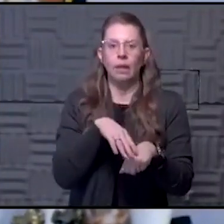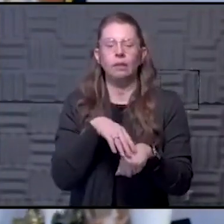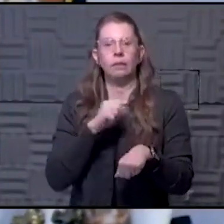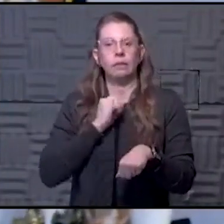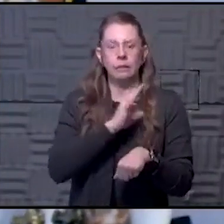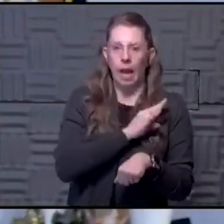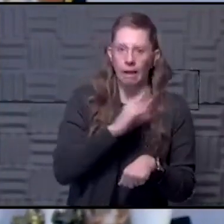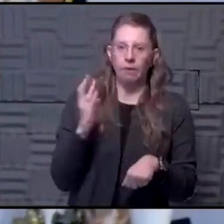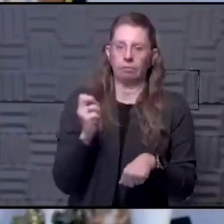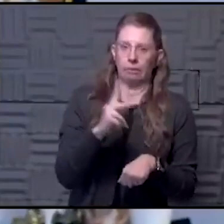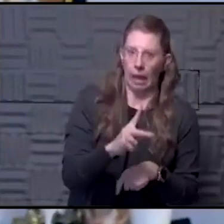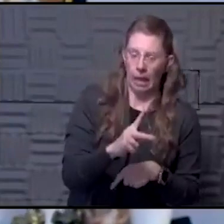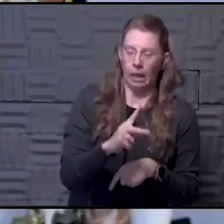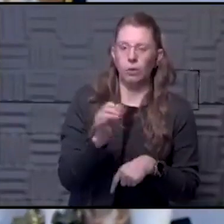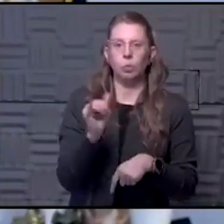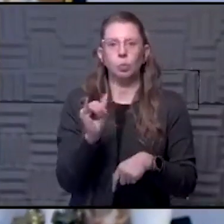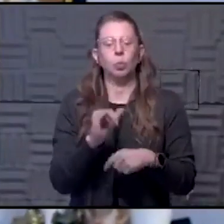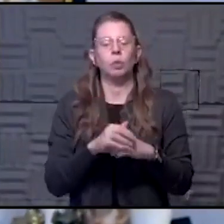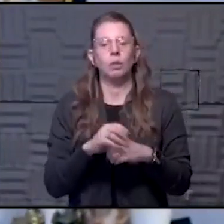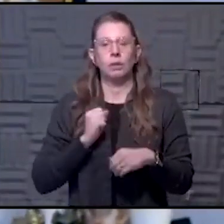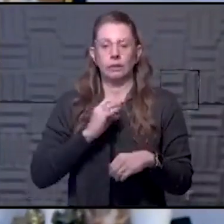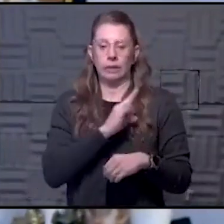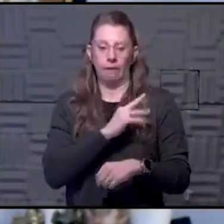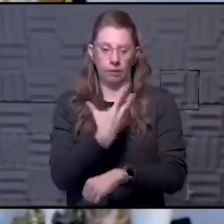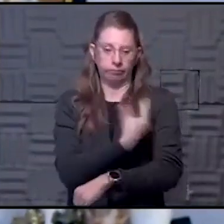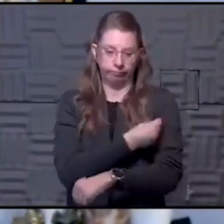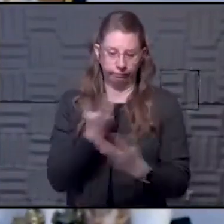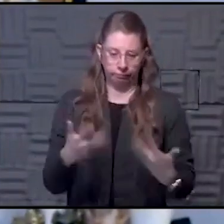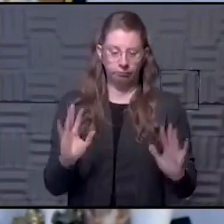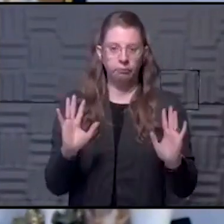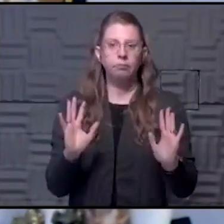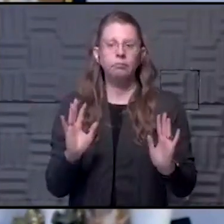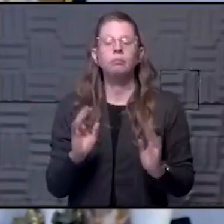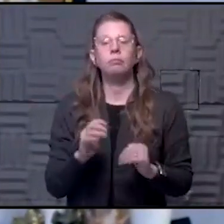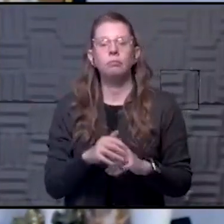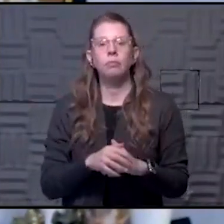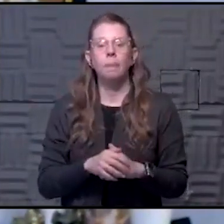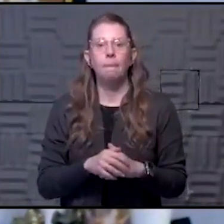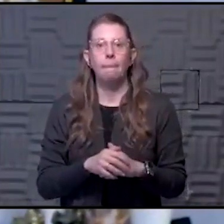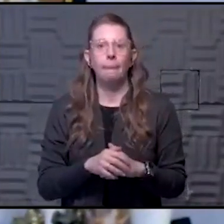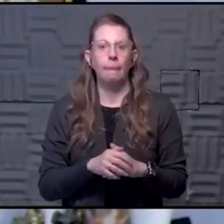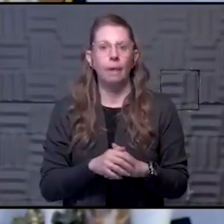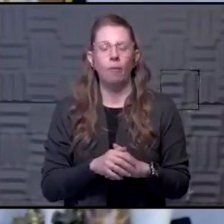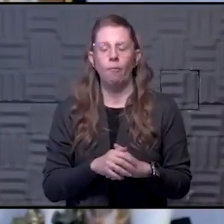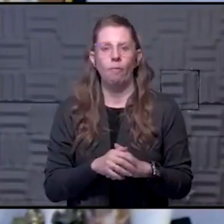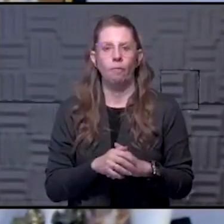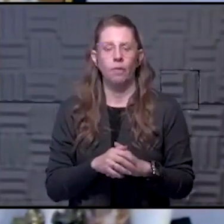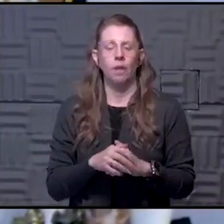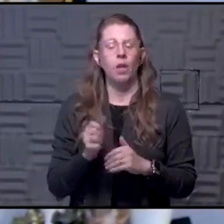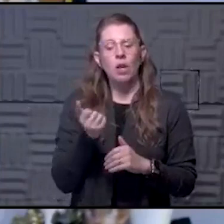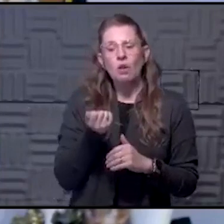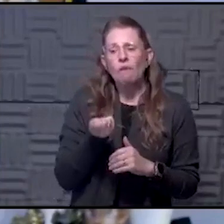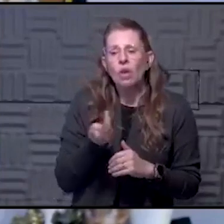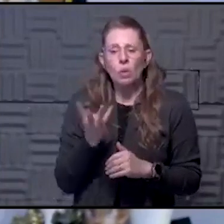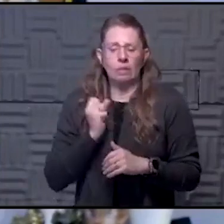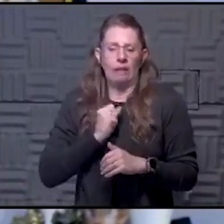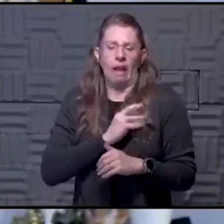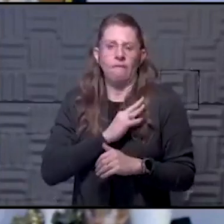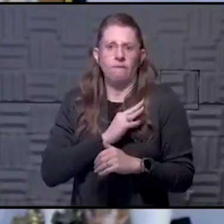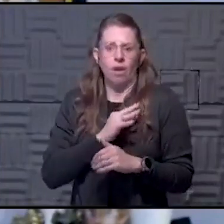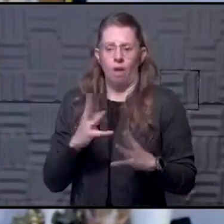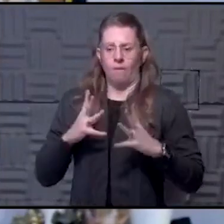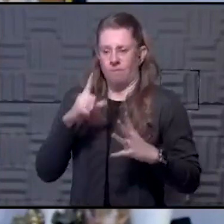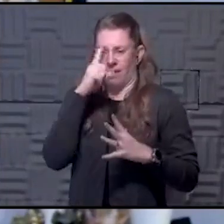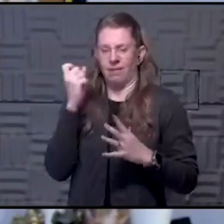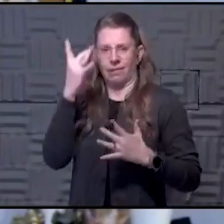staff are coming back. Staff are immunized. There are very few out due to illness, and isolation and quarantine